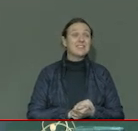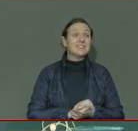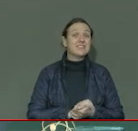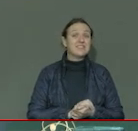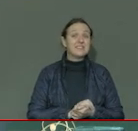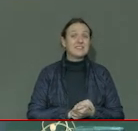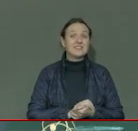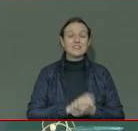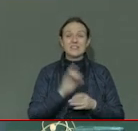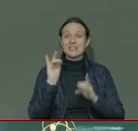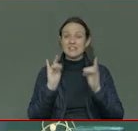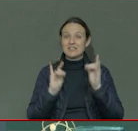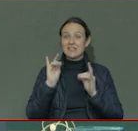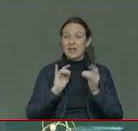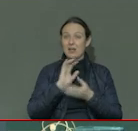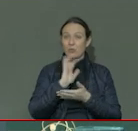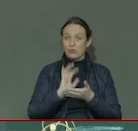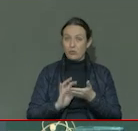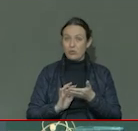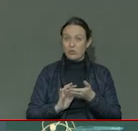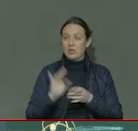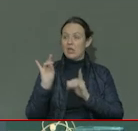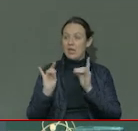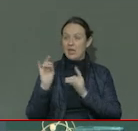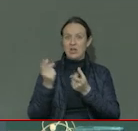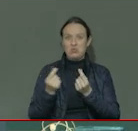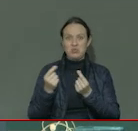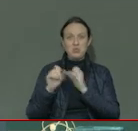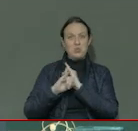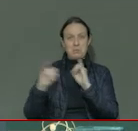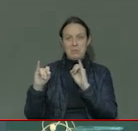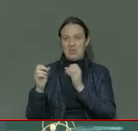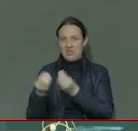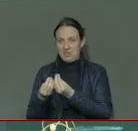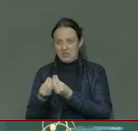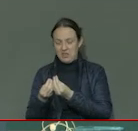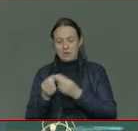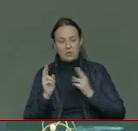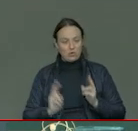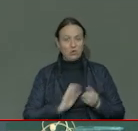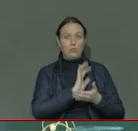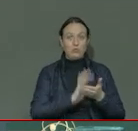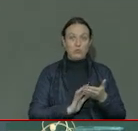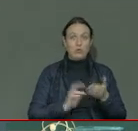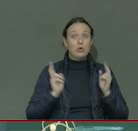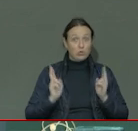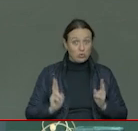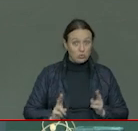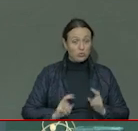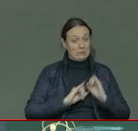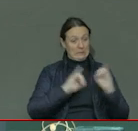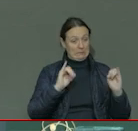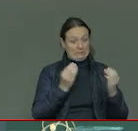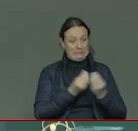In the animal story, animals do terrible things. In the human story, humans do terrible